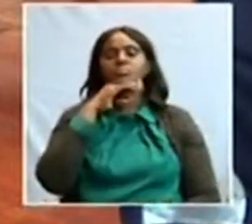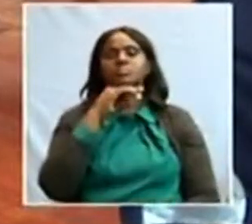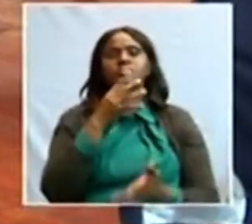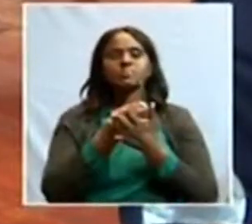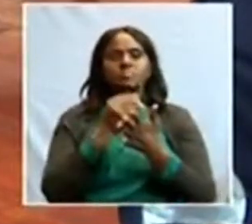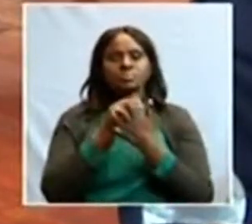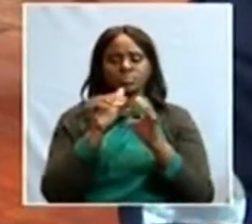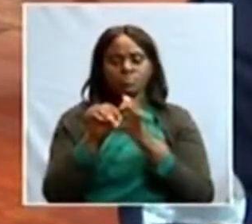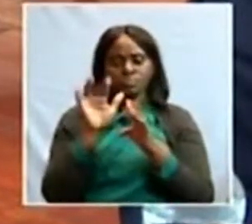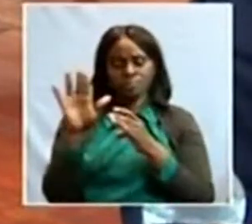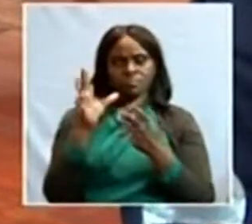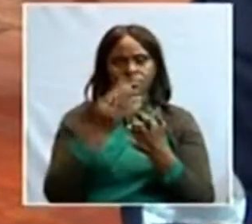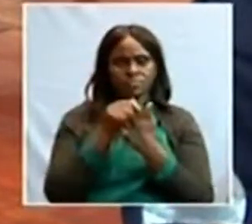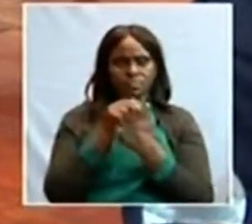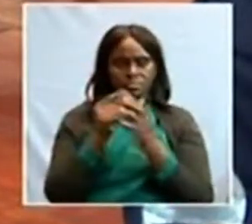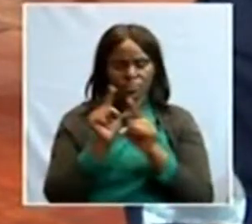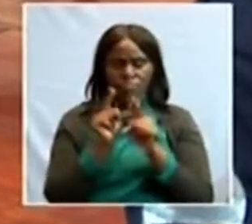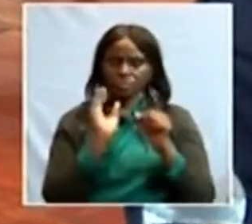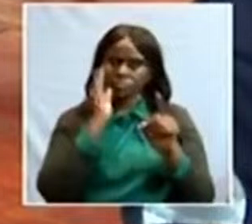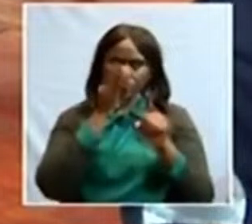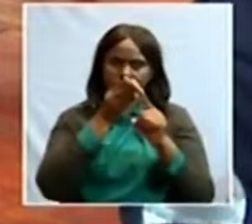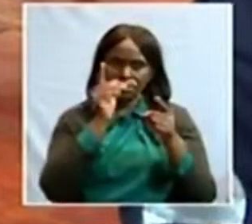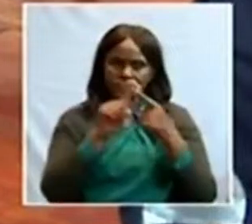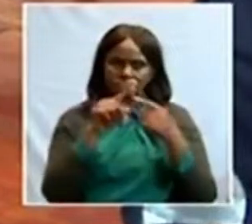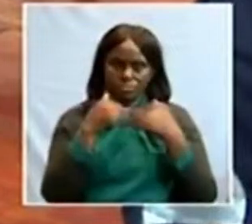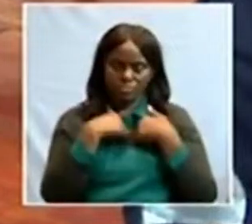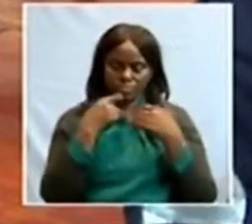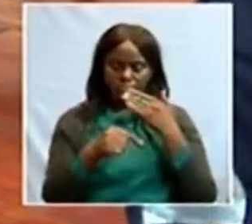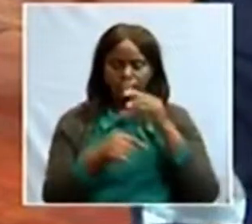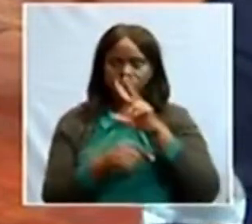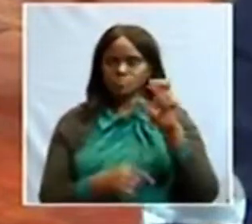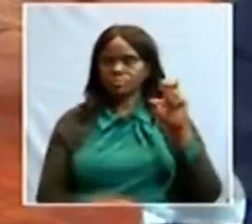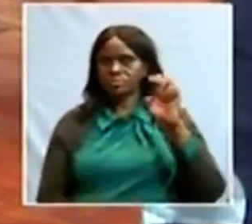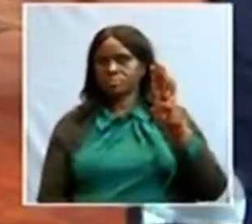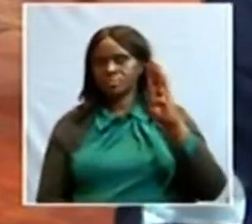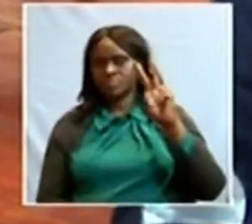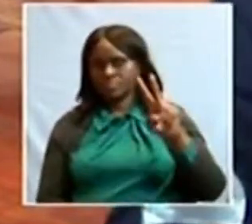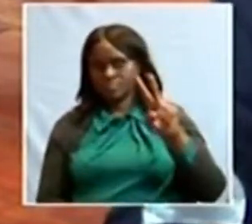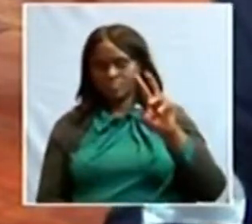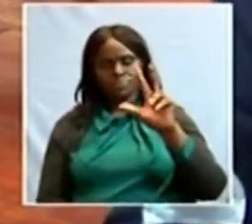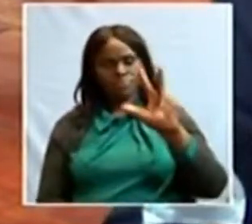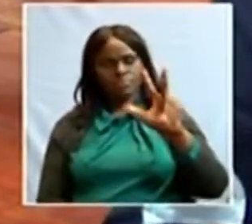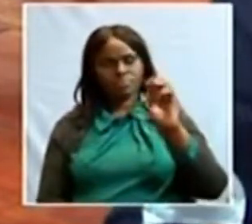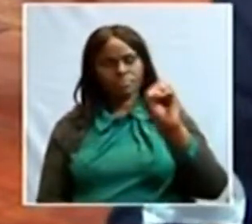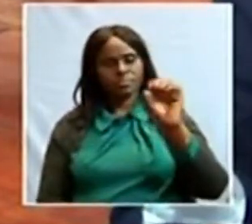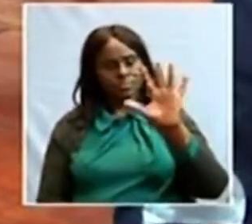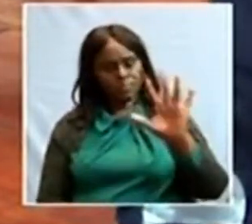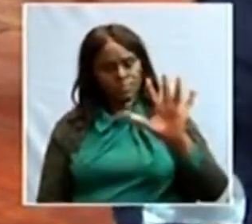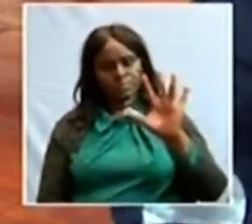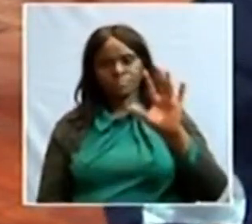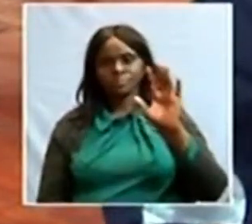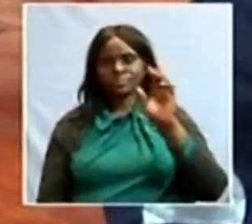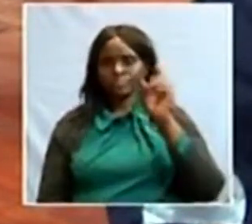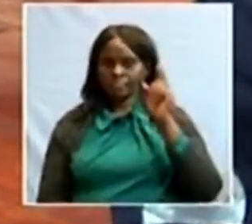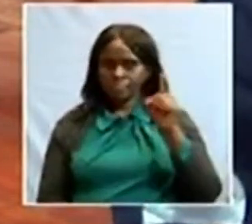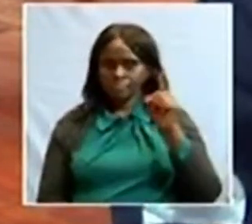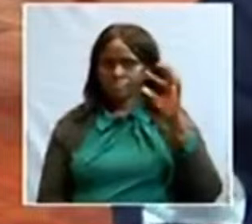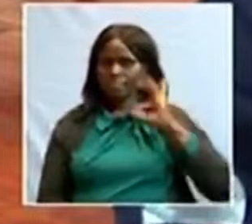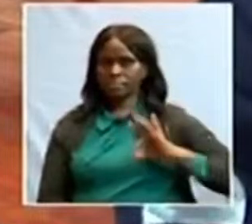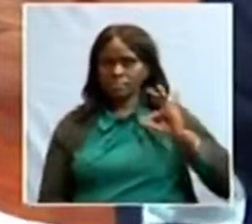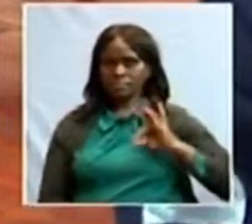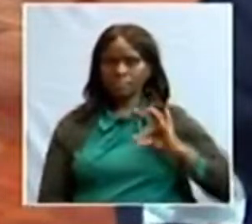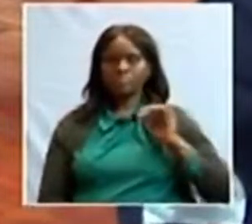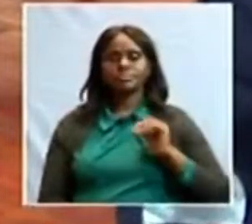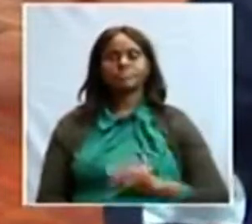as part of the funds actually went to about amounting to 342, 305 went to salaries and